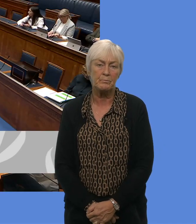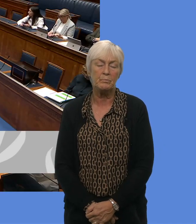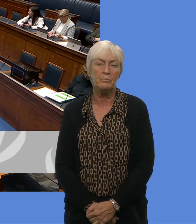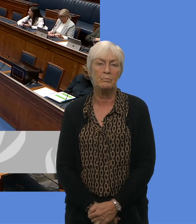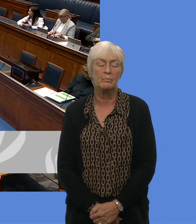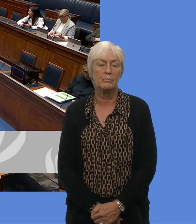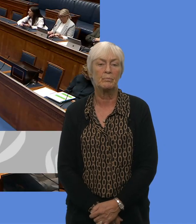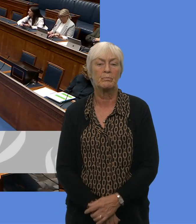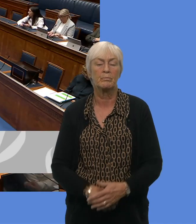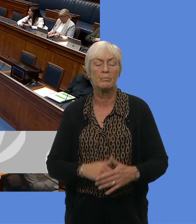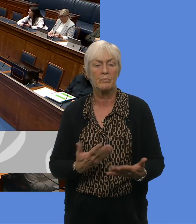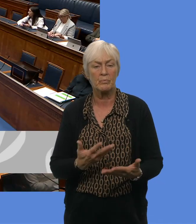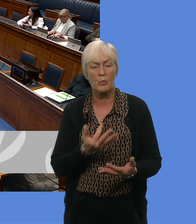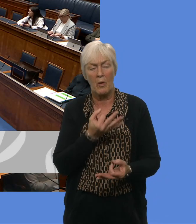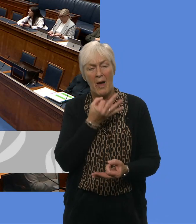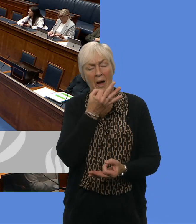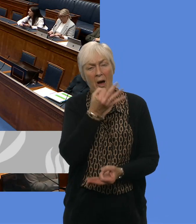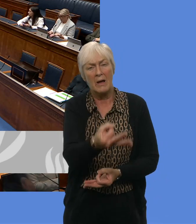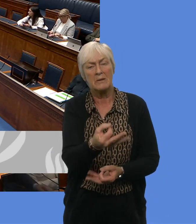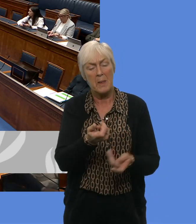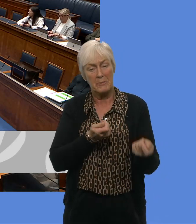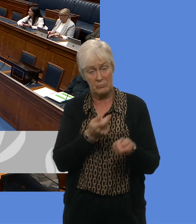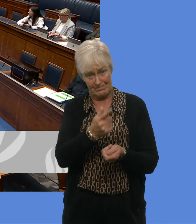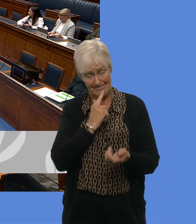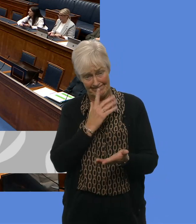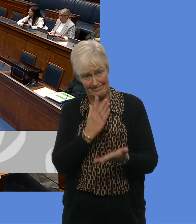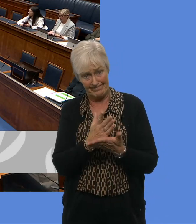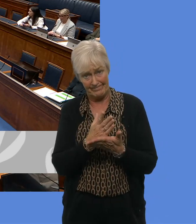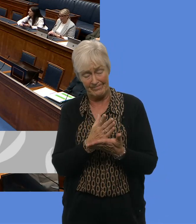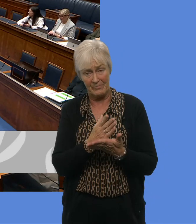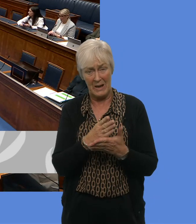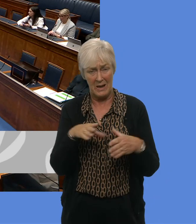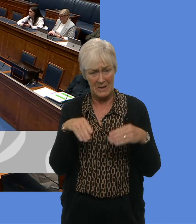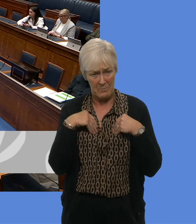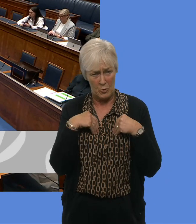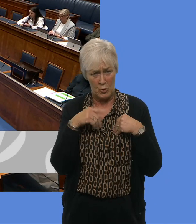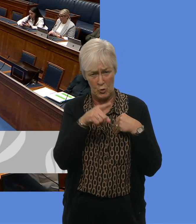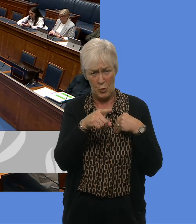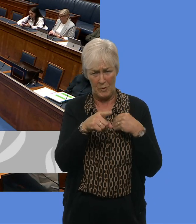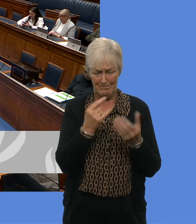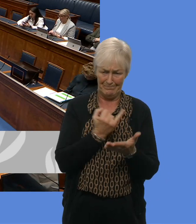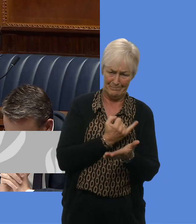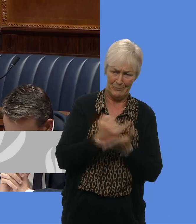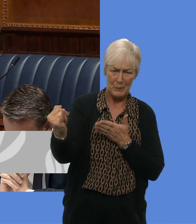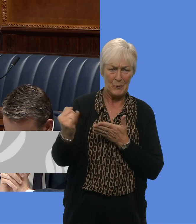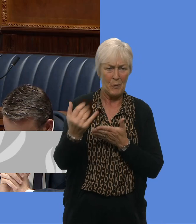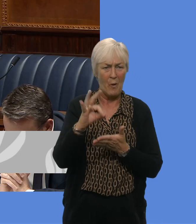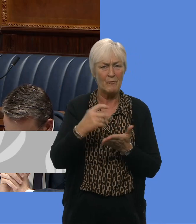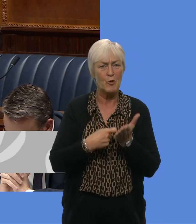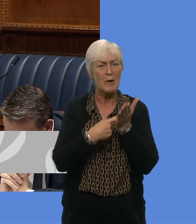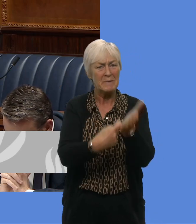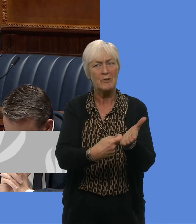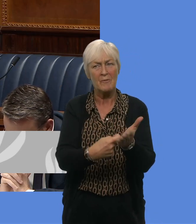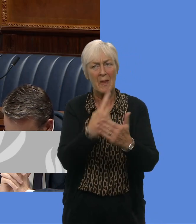Mr. Speaker, to ask the Minister if he acknowledges that he's actually going against the recommendation of the Independent Review